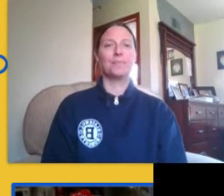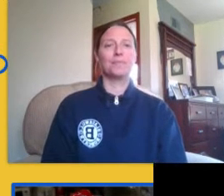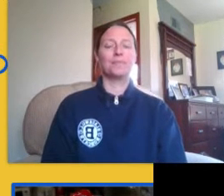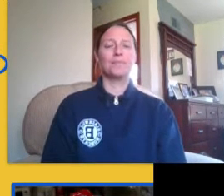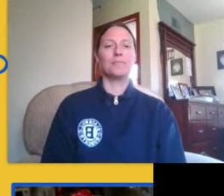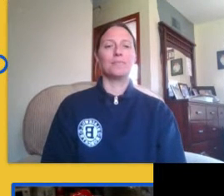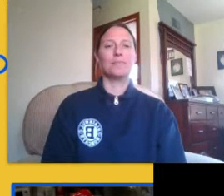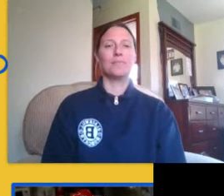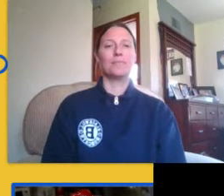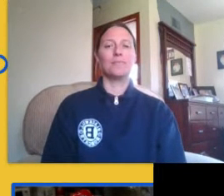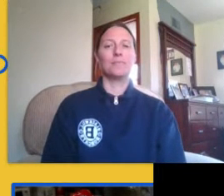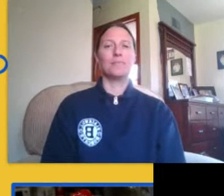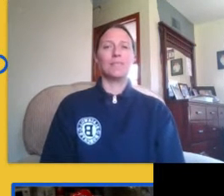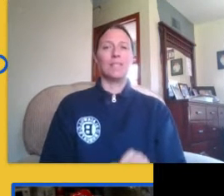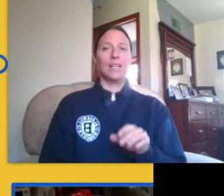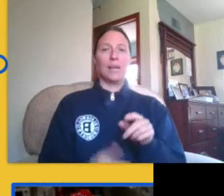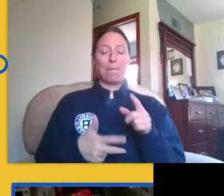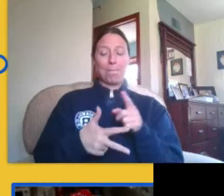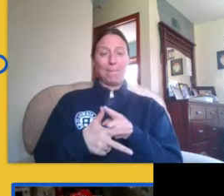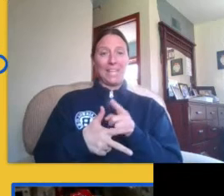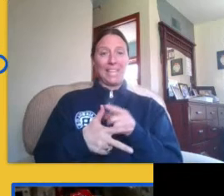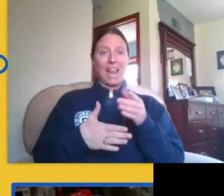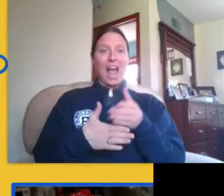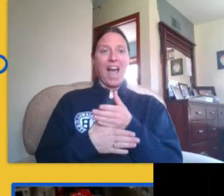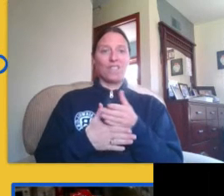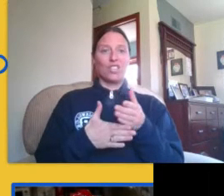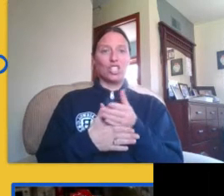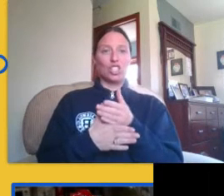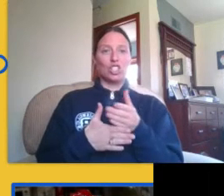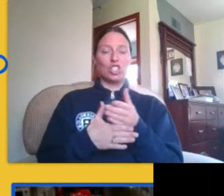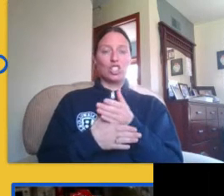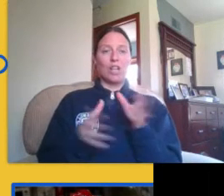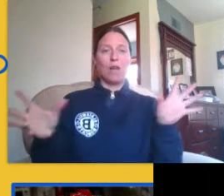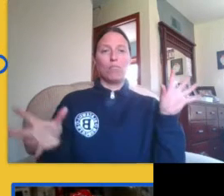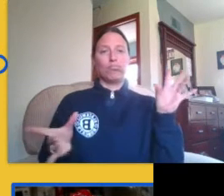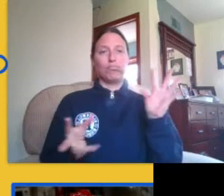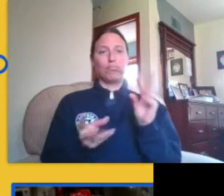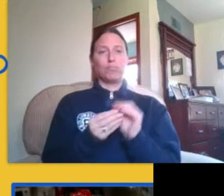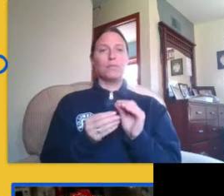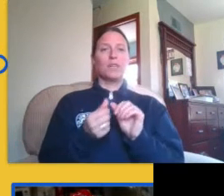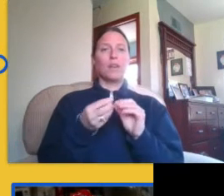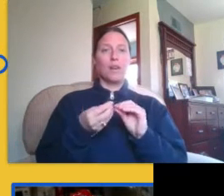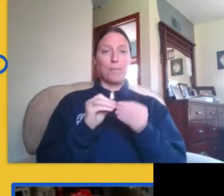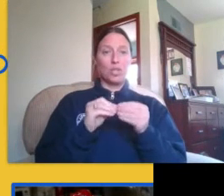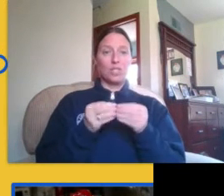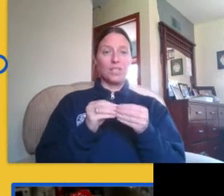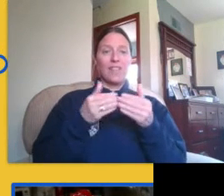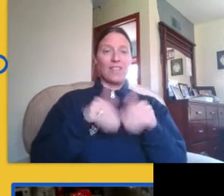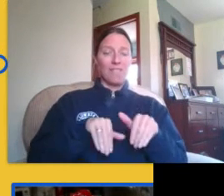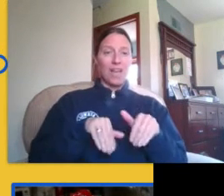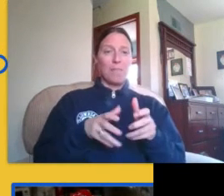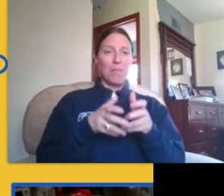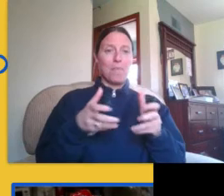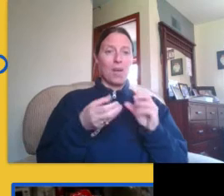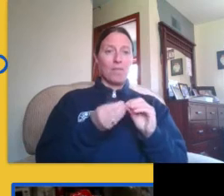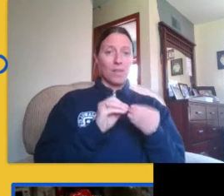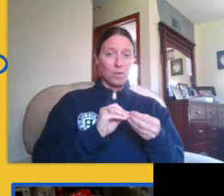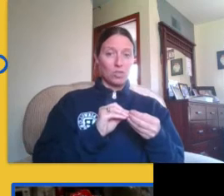So again, mean is the average. Find the sum of all the numbers and divide by the amount of numbers.